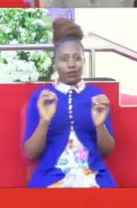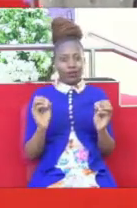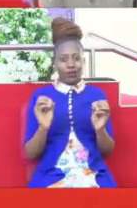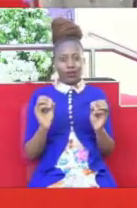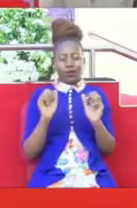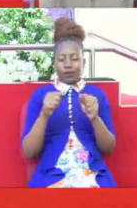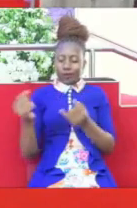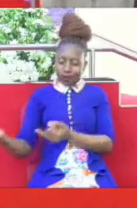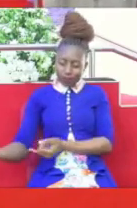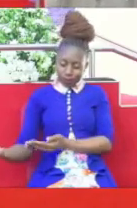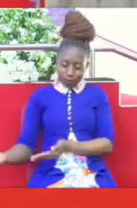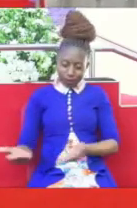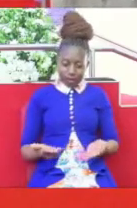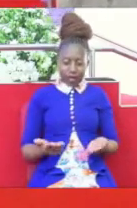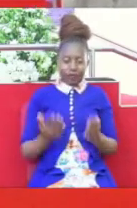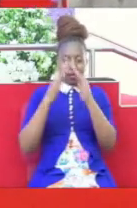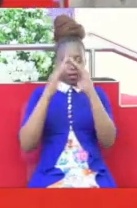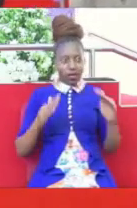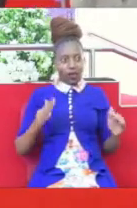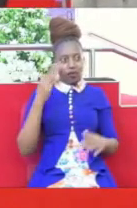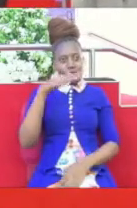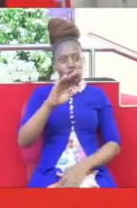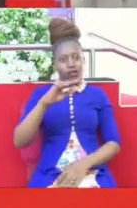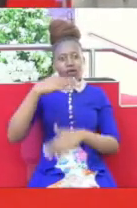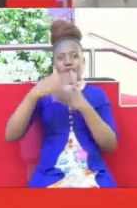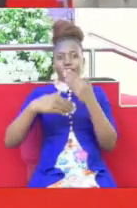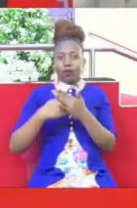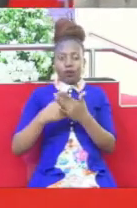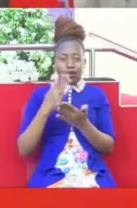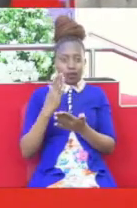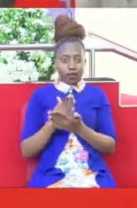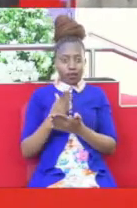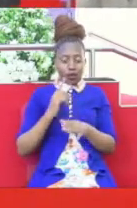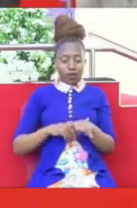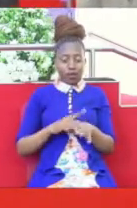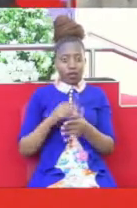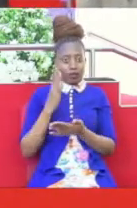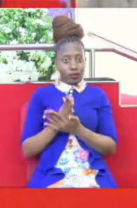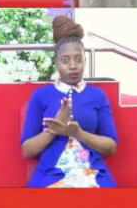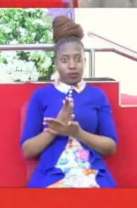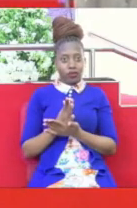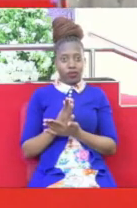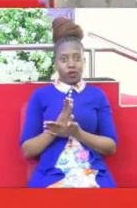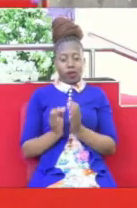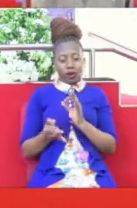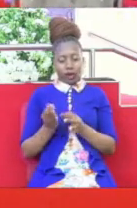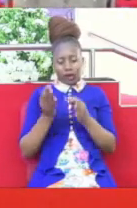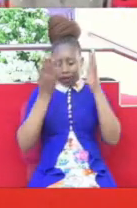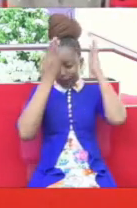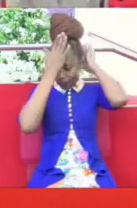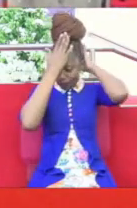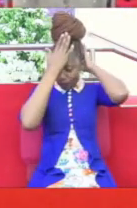time. Watakuwa wanakaribishwa kwa nyumba yako kila wakati. And if the bishop that drove by, na kama askofu angepita pale, and his pastor